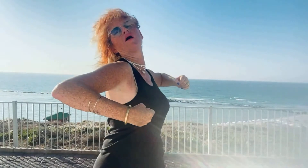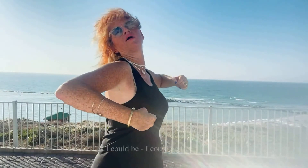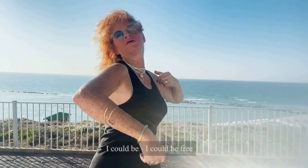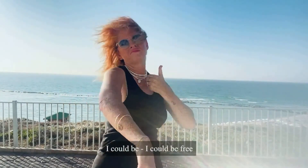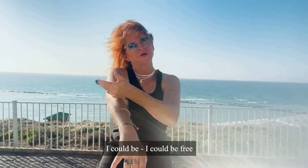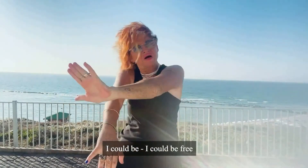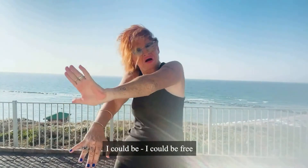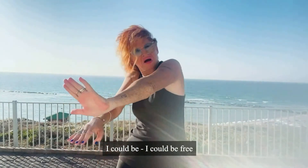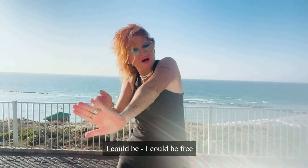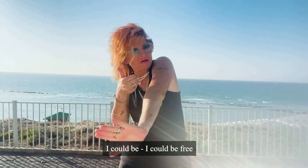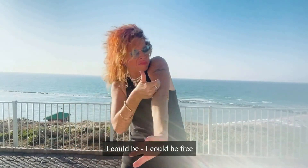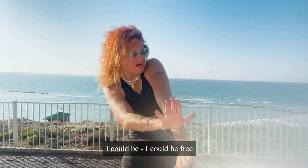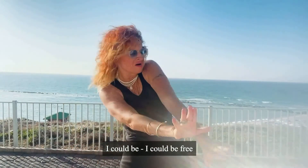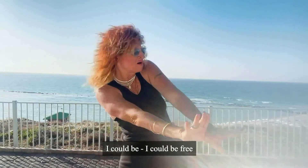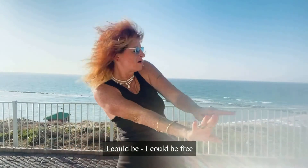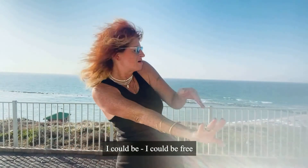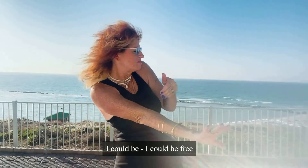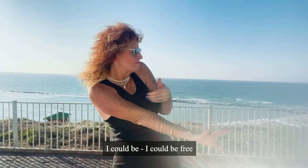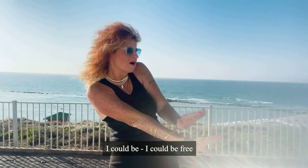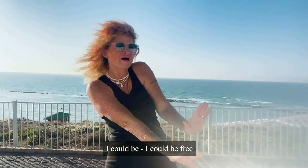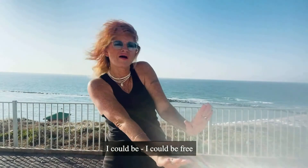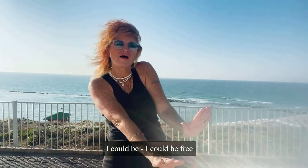partiality, then